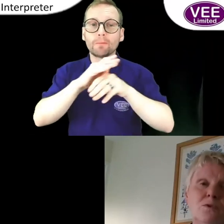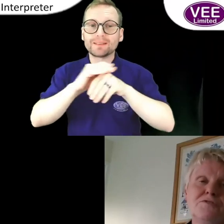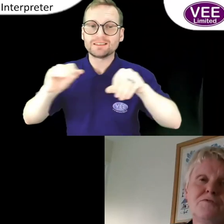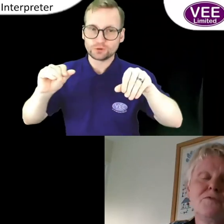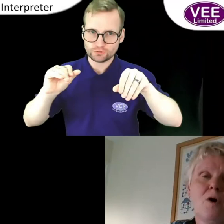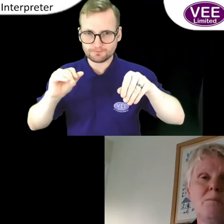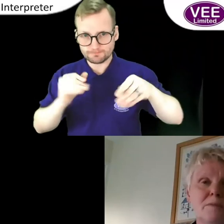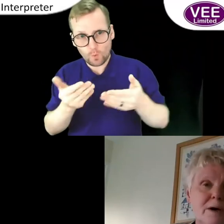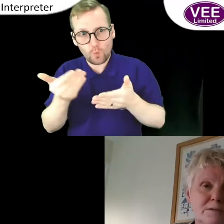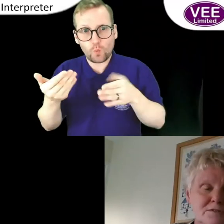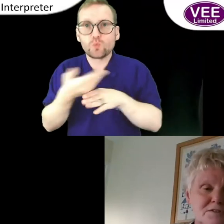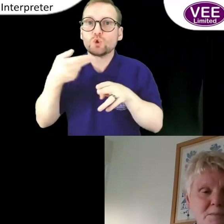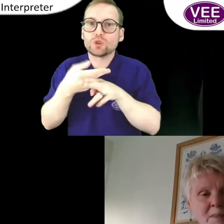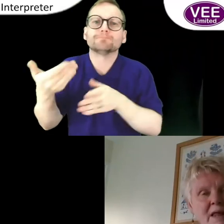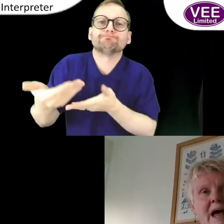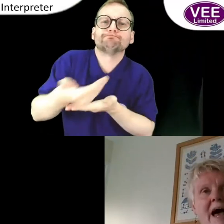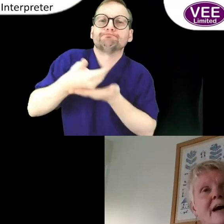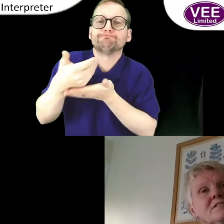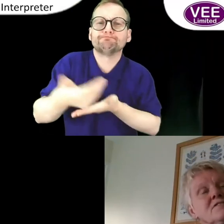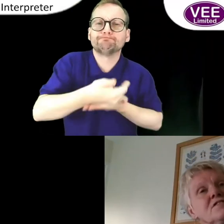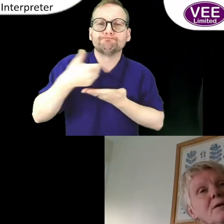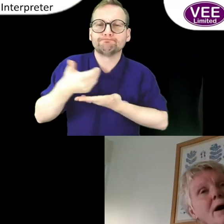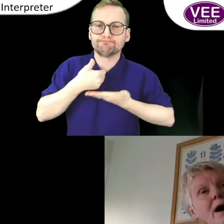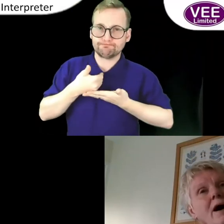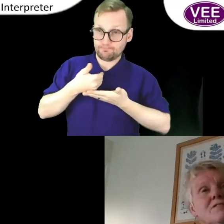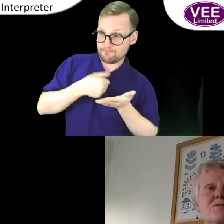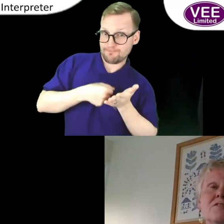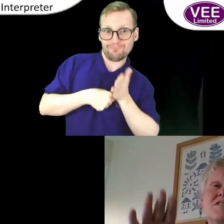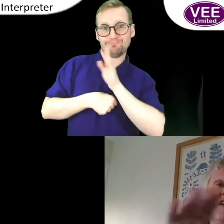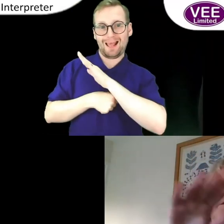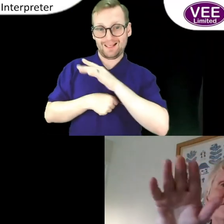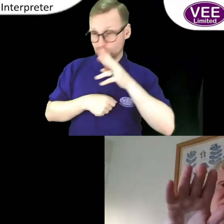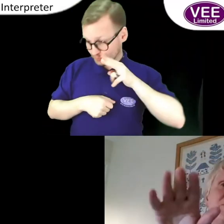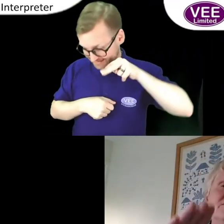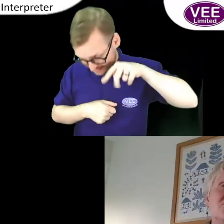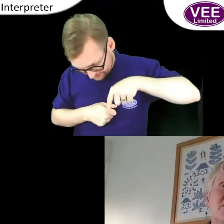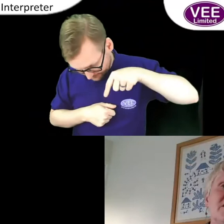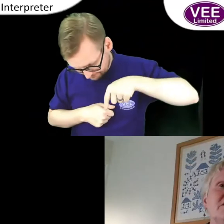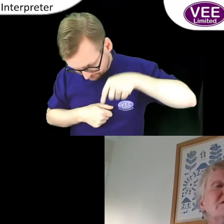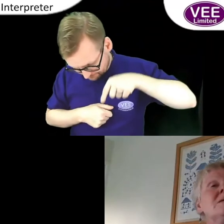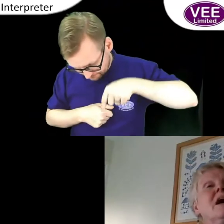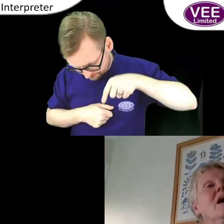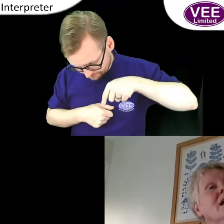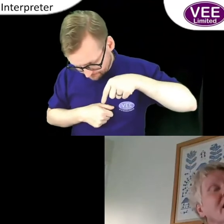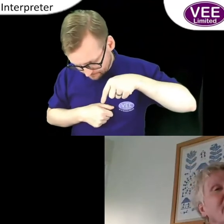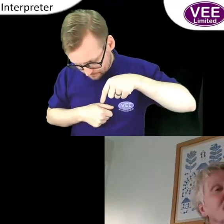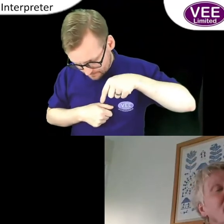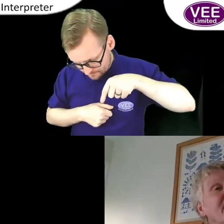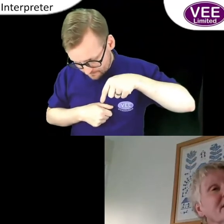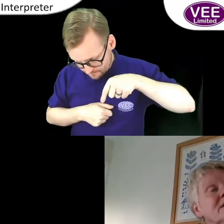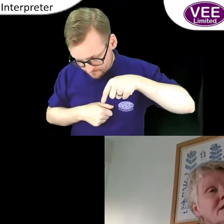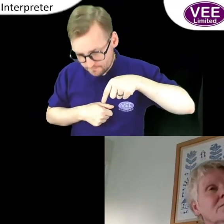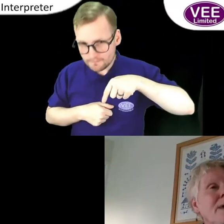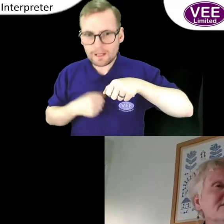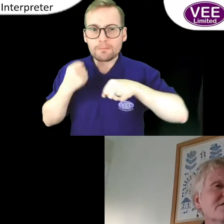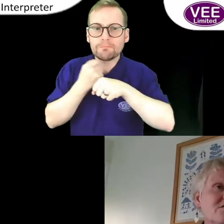up wood from the boat. And as you can see on his bench here,